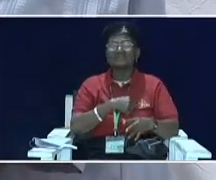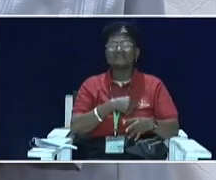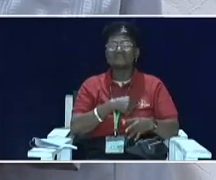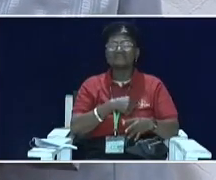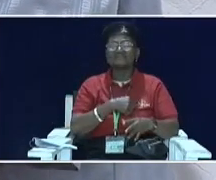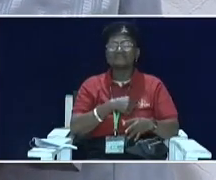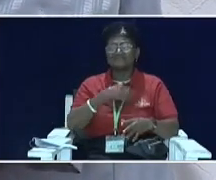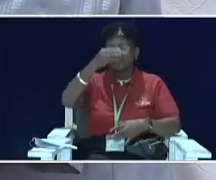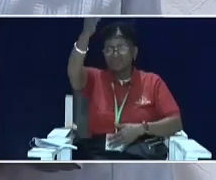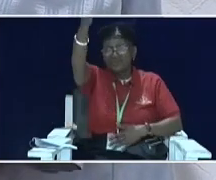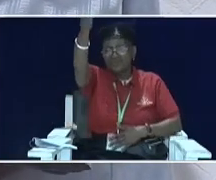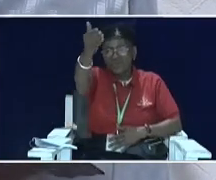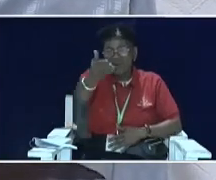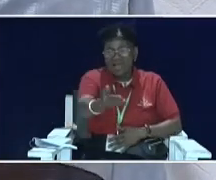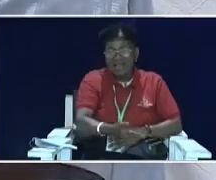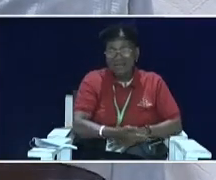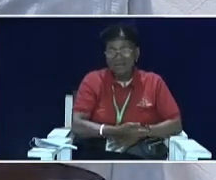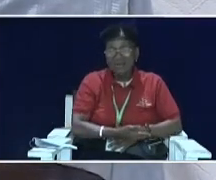welcome you